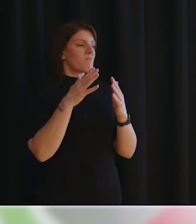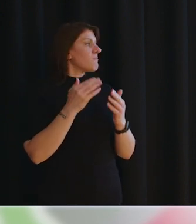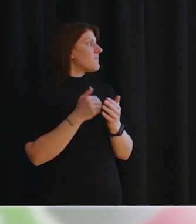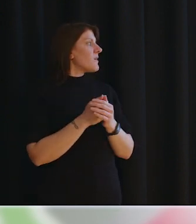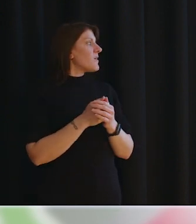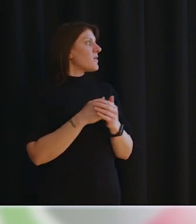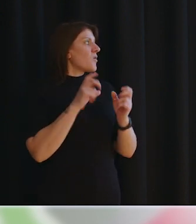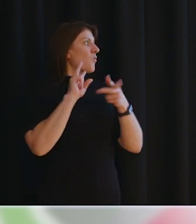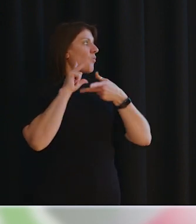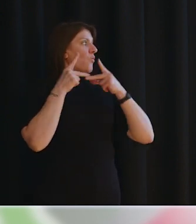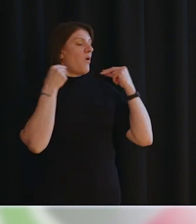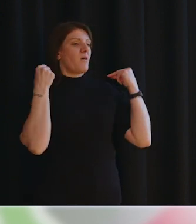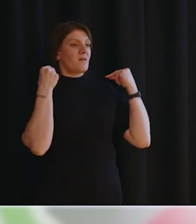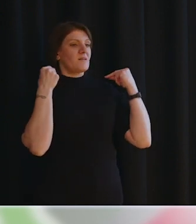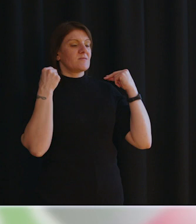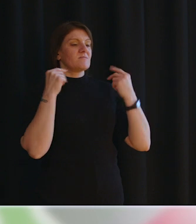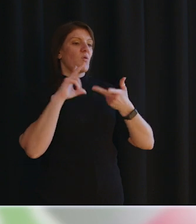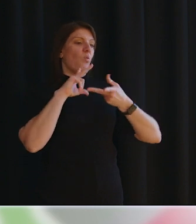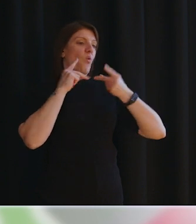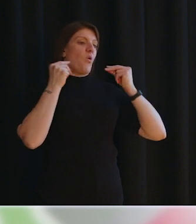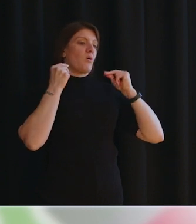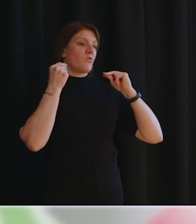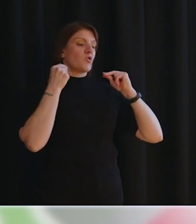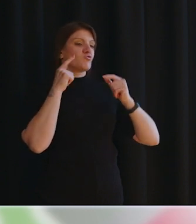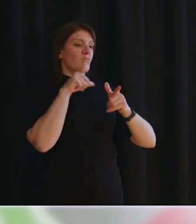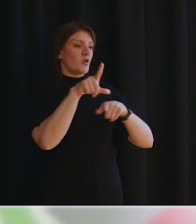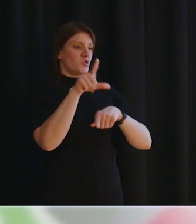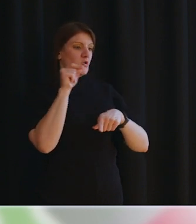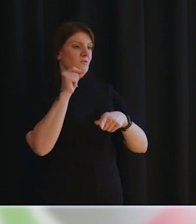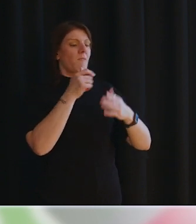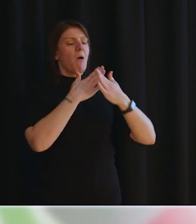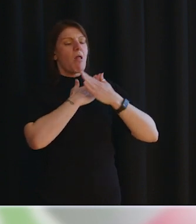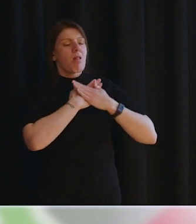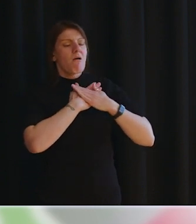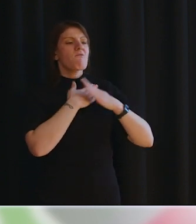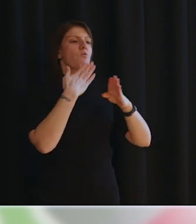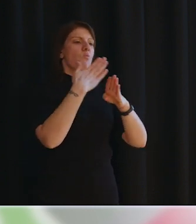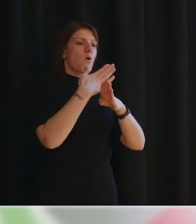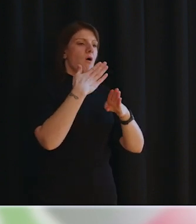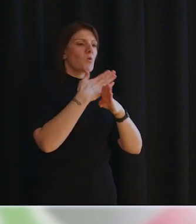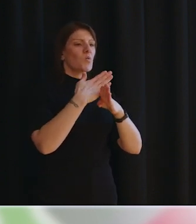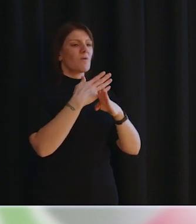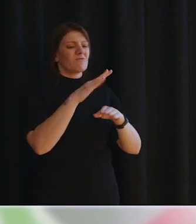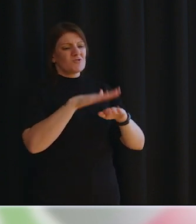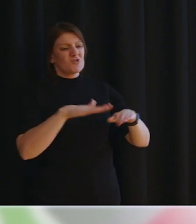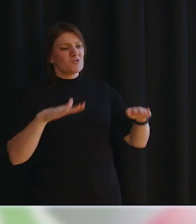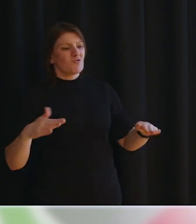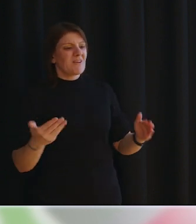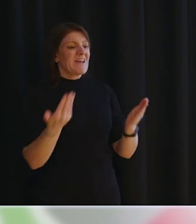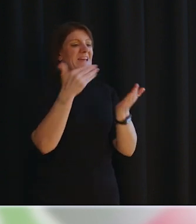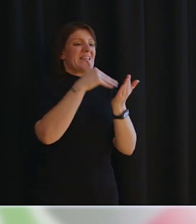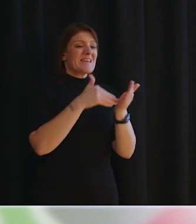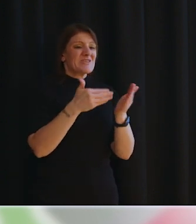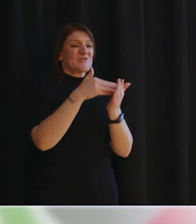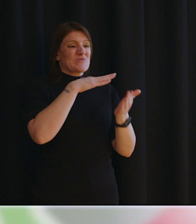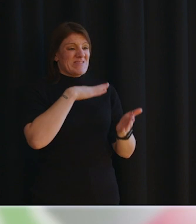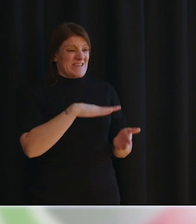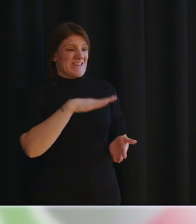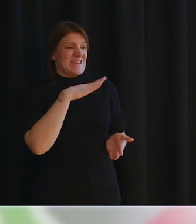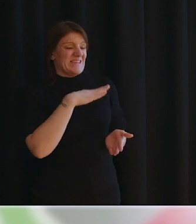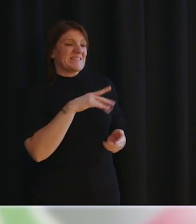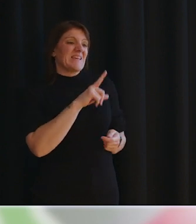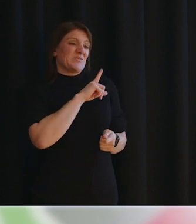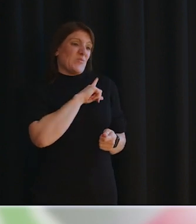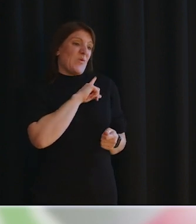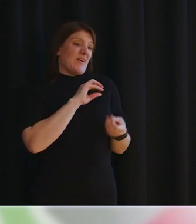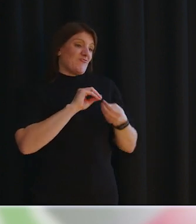a nursery. And I chose a nursery and then fell in love with working with children and additional needs, and it's kind of made my